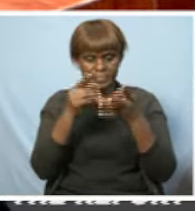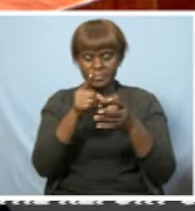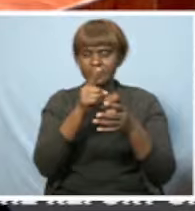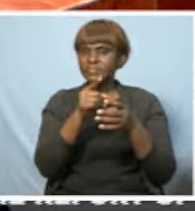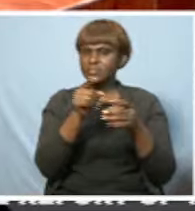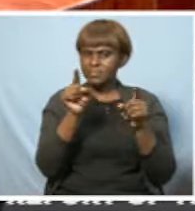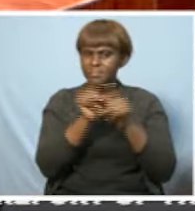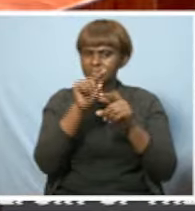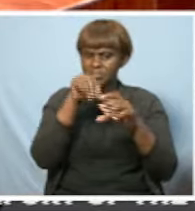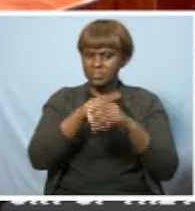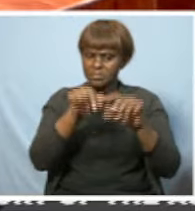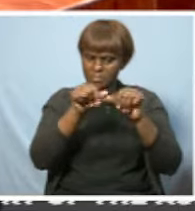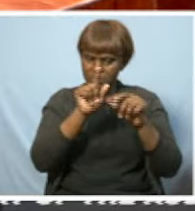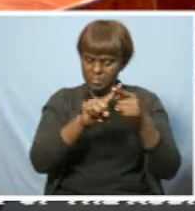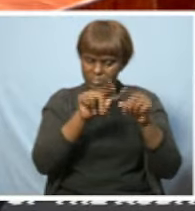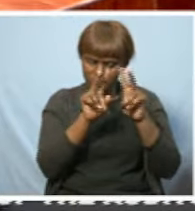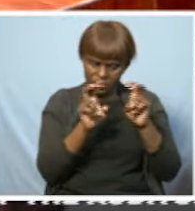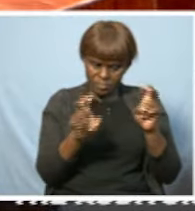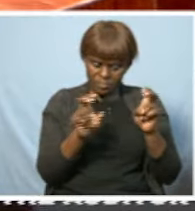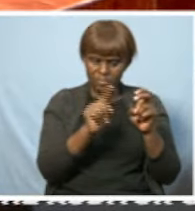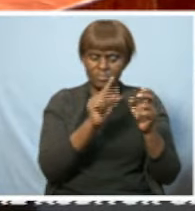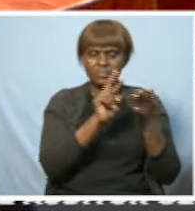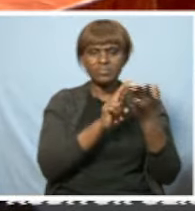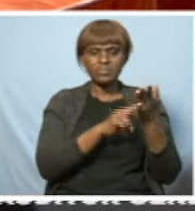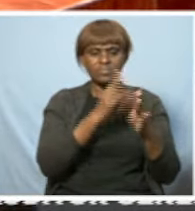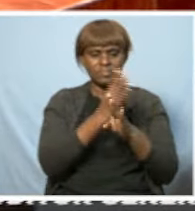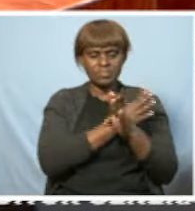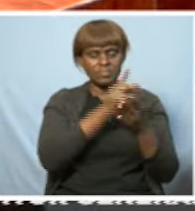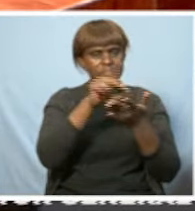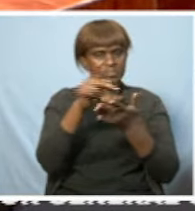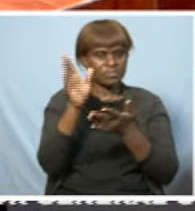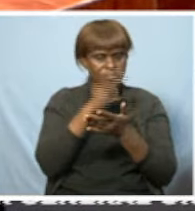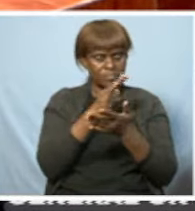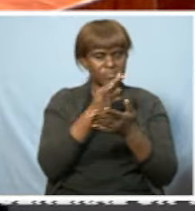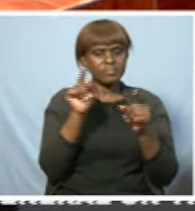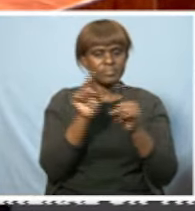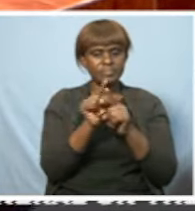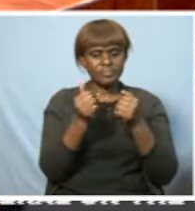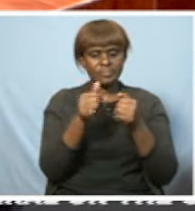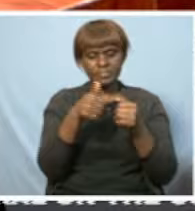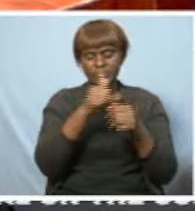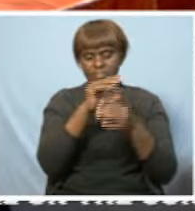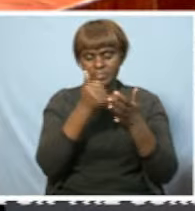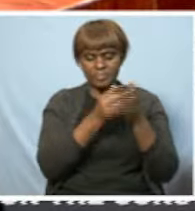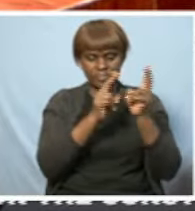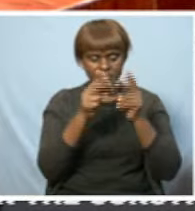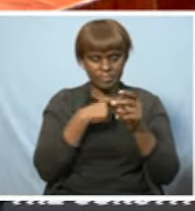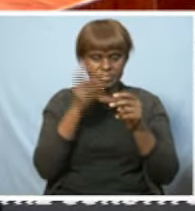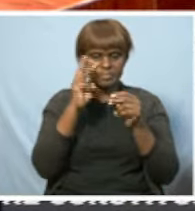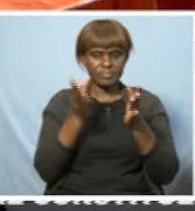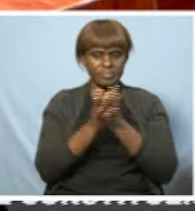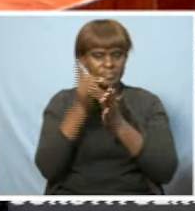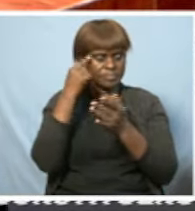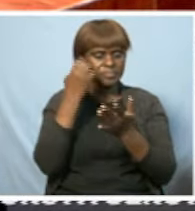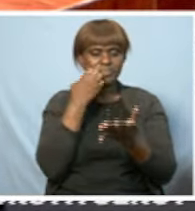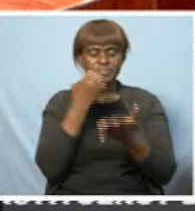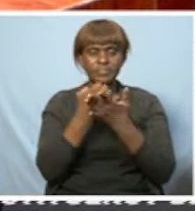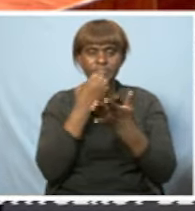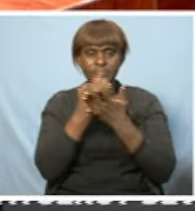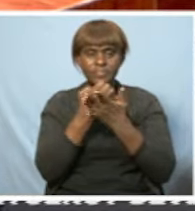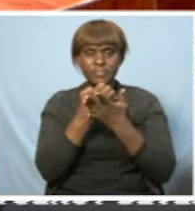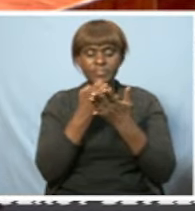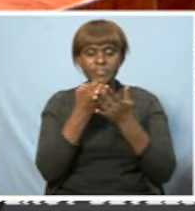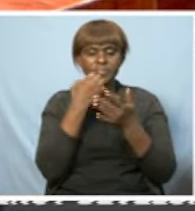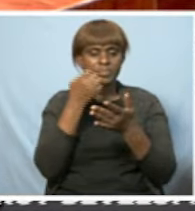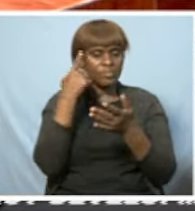your internal auditor to check these reports before they are paid? And as you answer, I will ask you for evidence. So